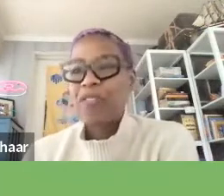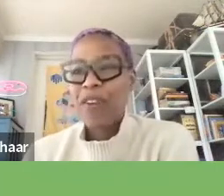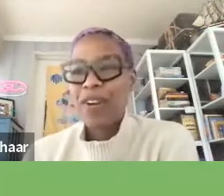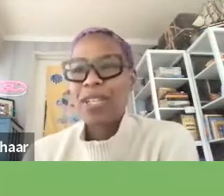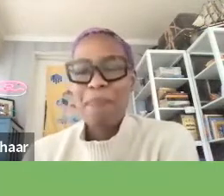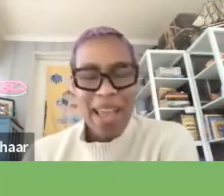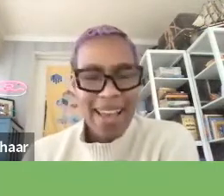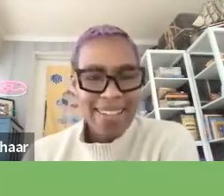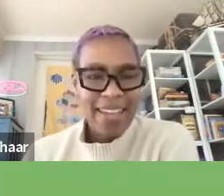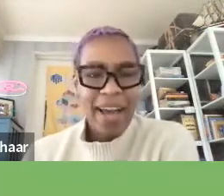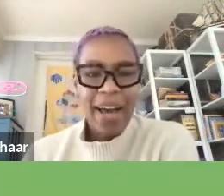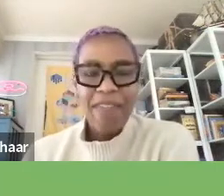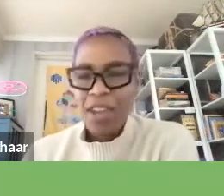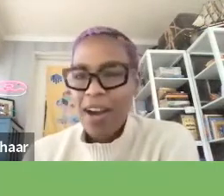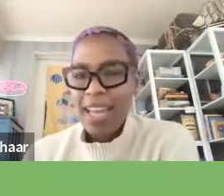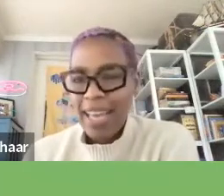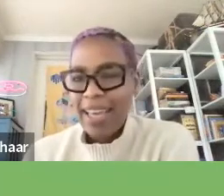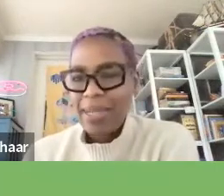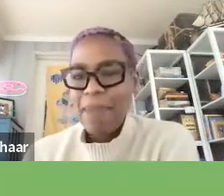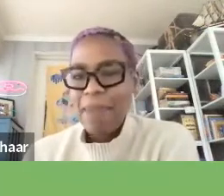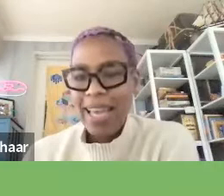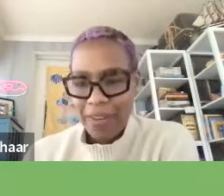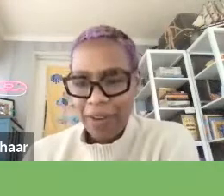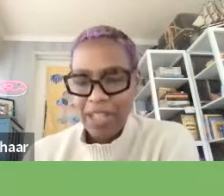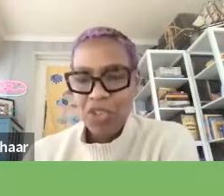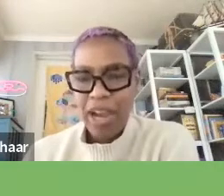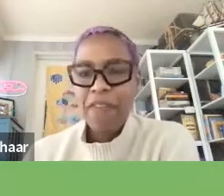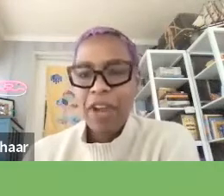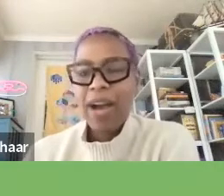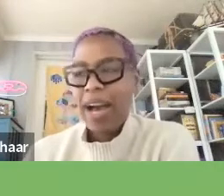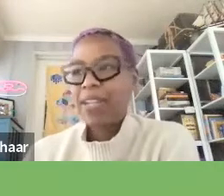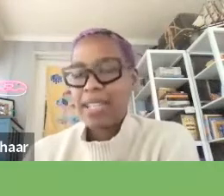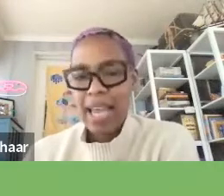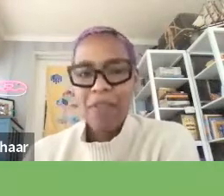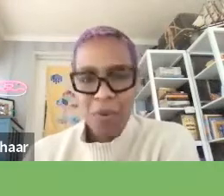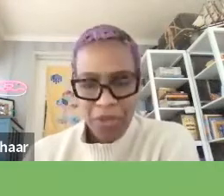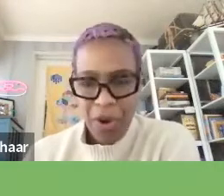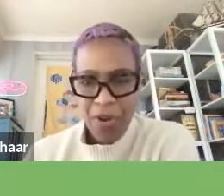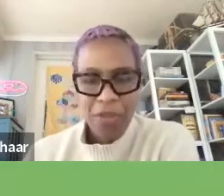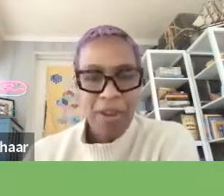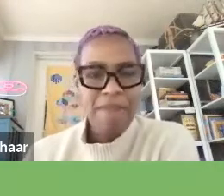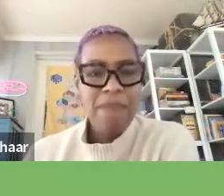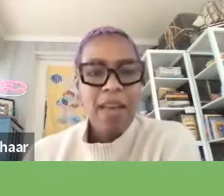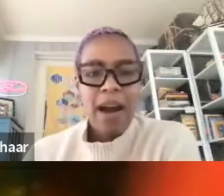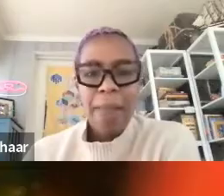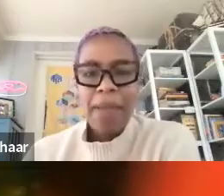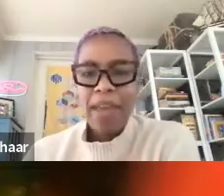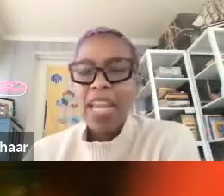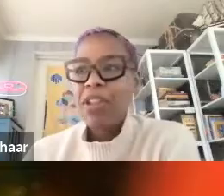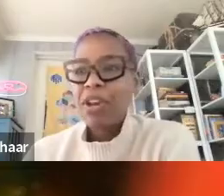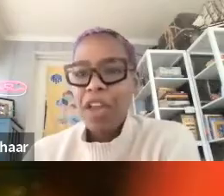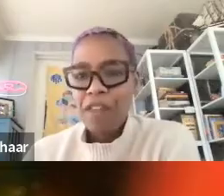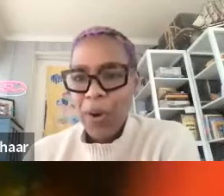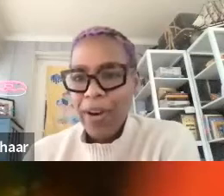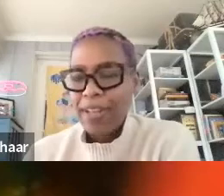intentional, diverse band of young kids making a difference and trying to figure out how to save the earth, right? And then